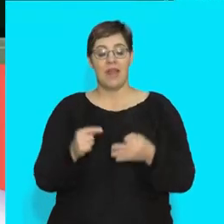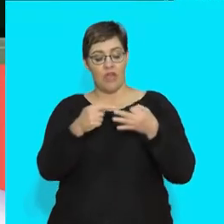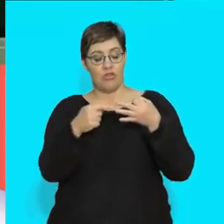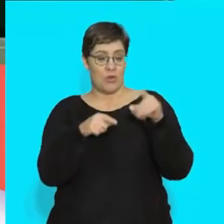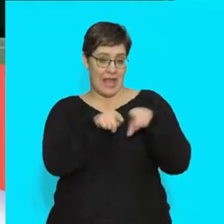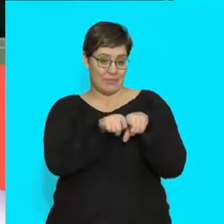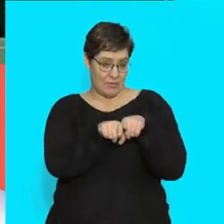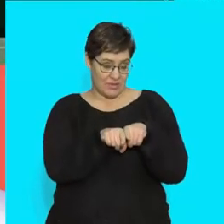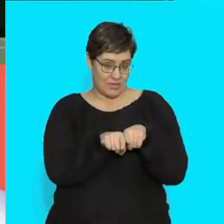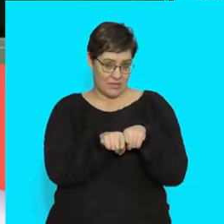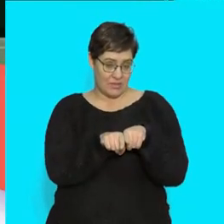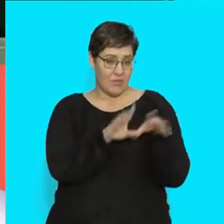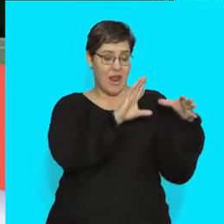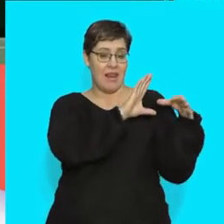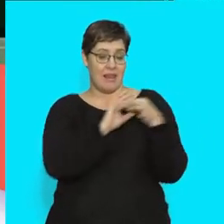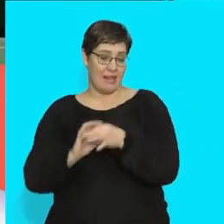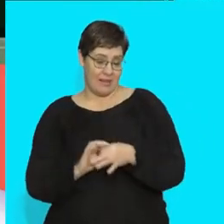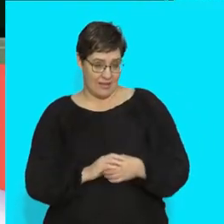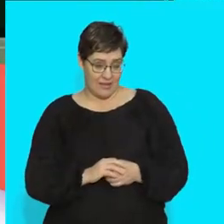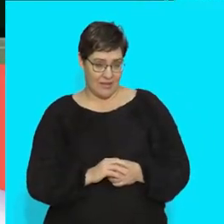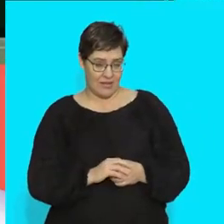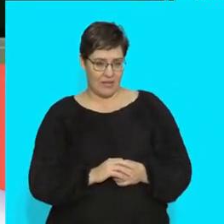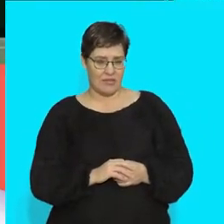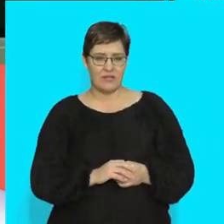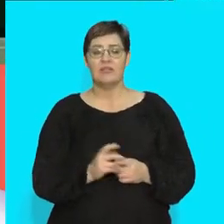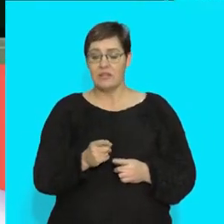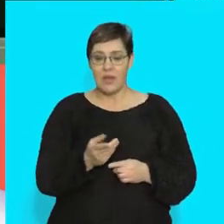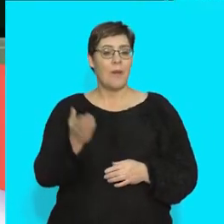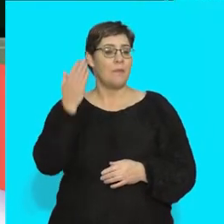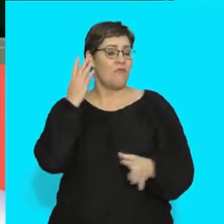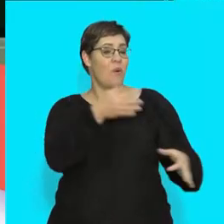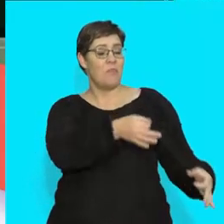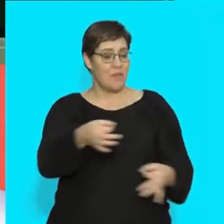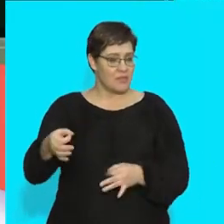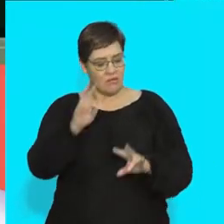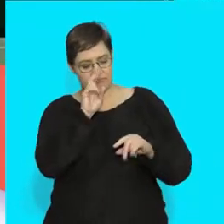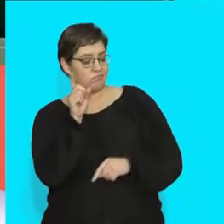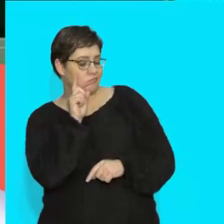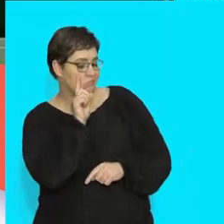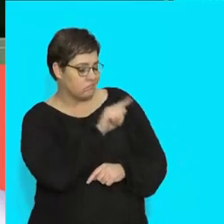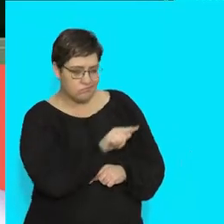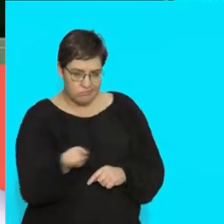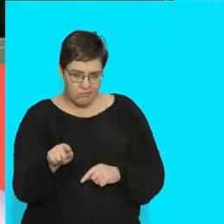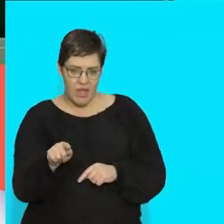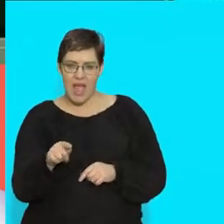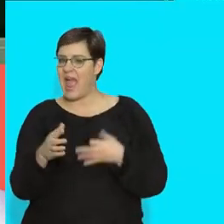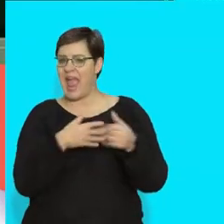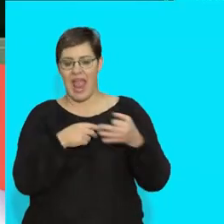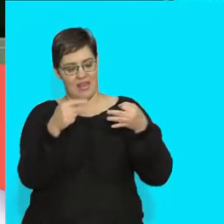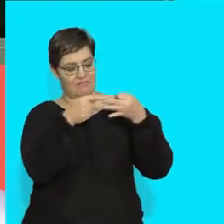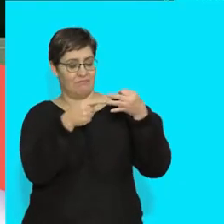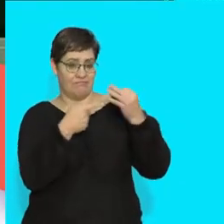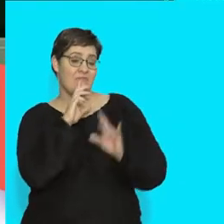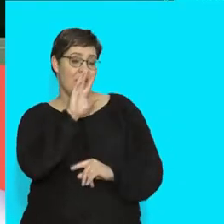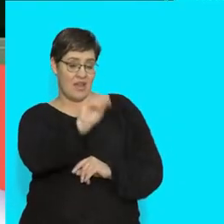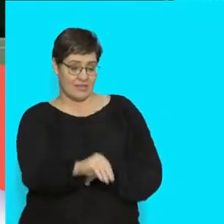you link it to. And as I said to you, in past papers, I've gone and I've checked in that, and they can ask these experiments as well.